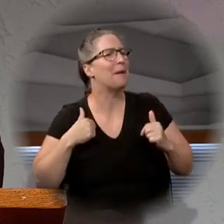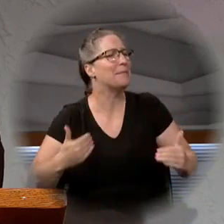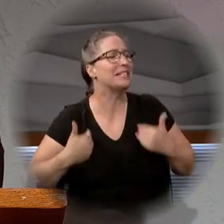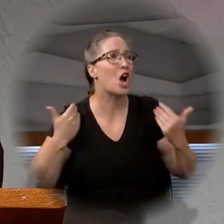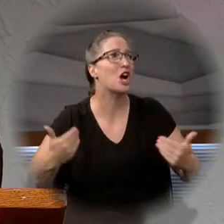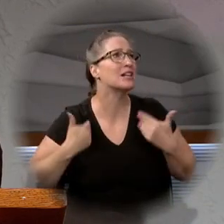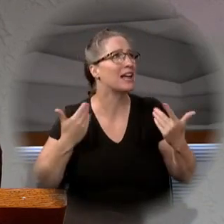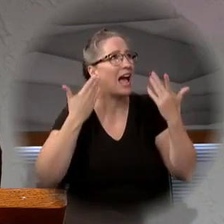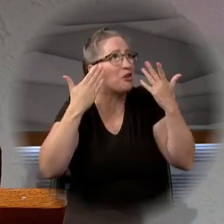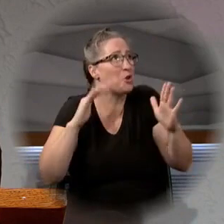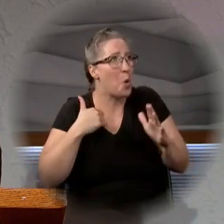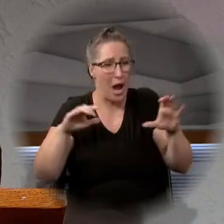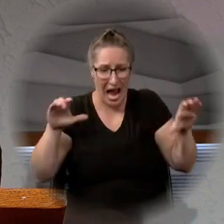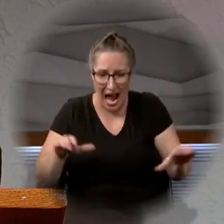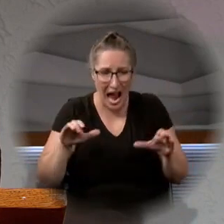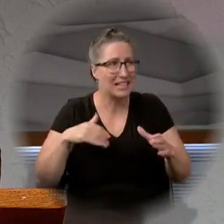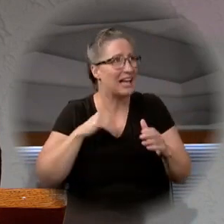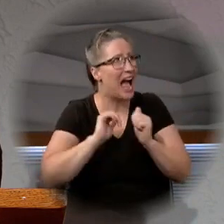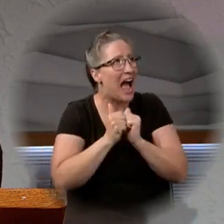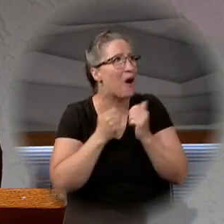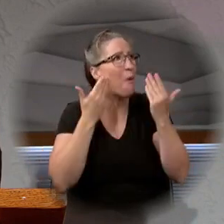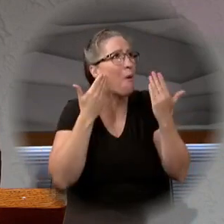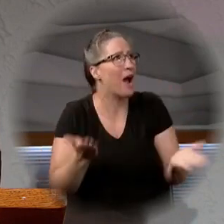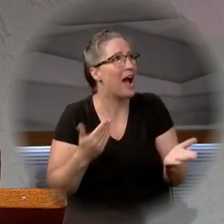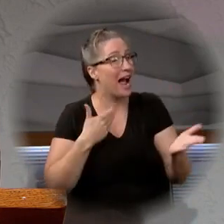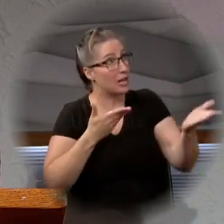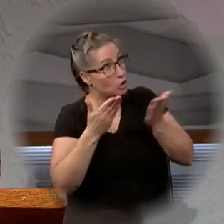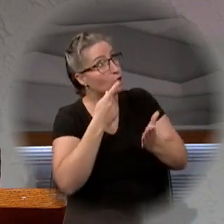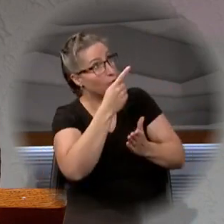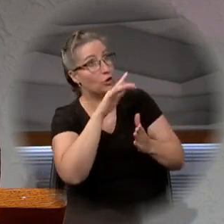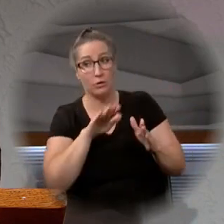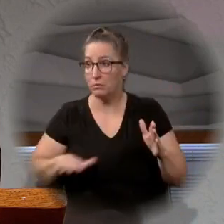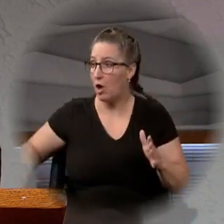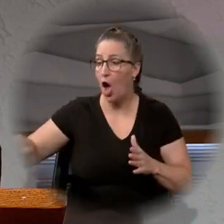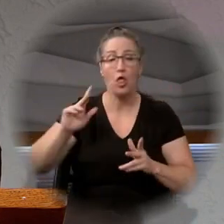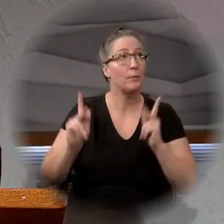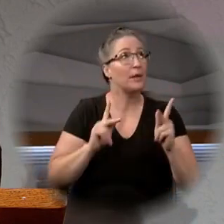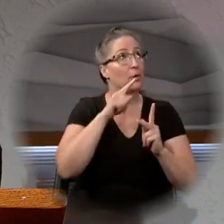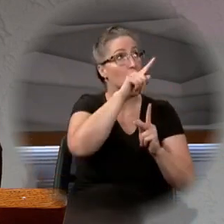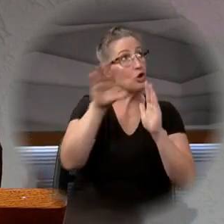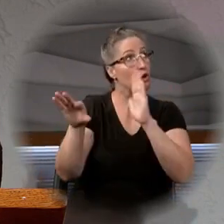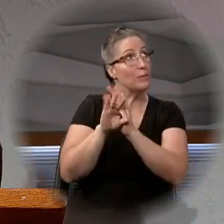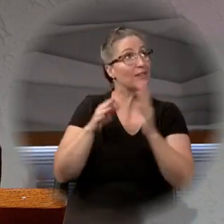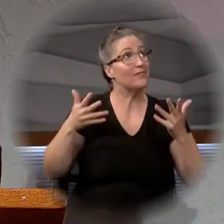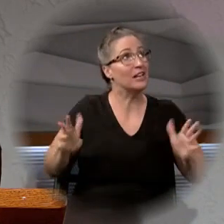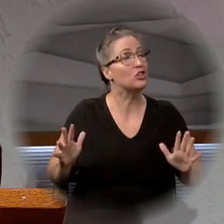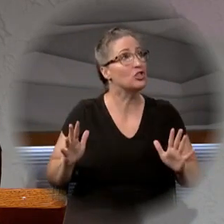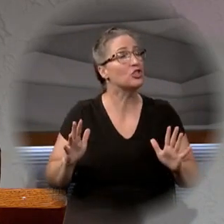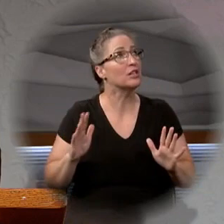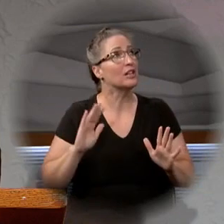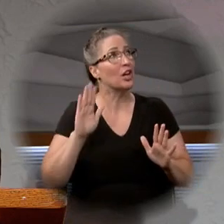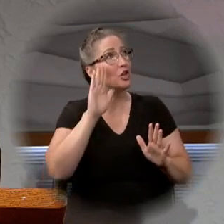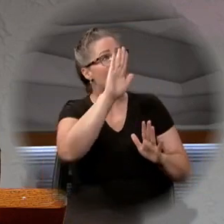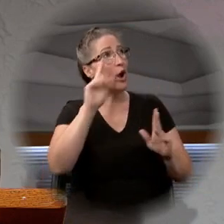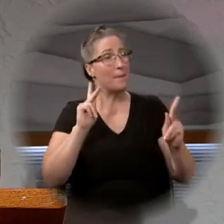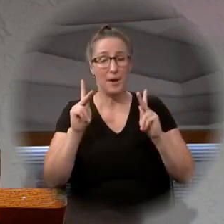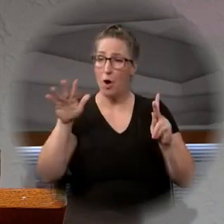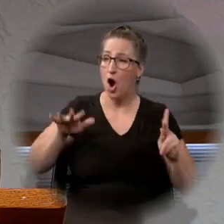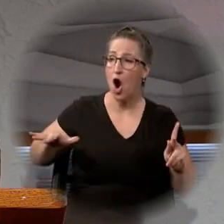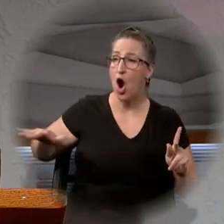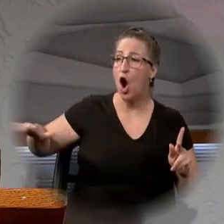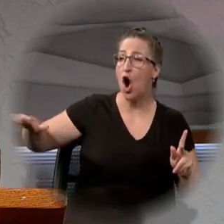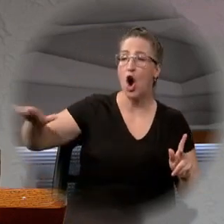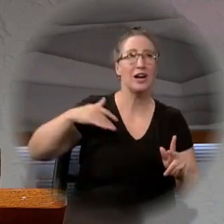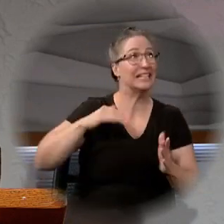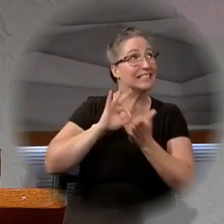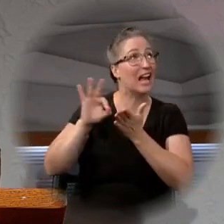knowing at all how to act. I serve you in the midst of the people whom you have chosen, a people so vast that it cannot